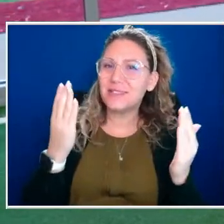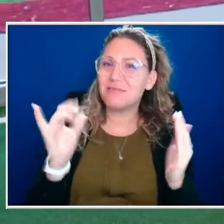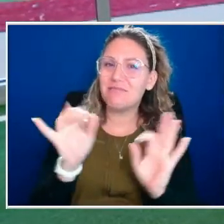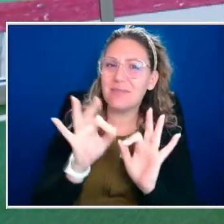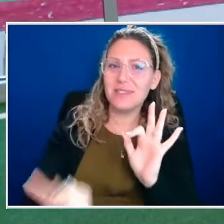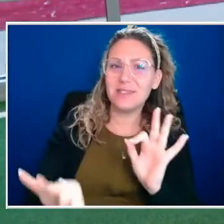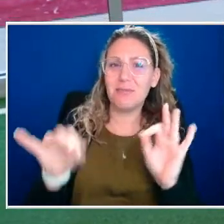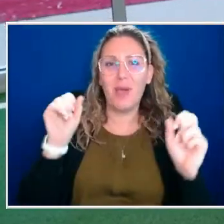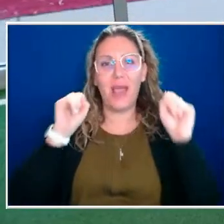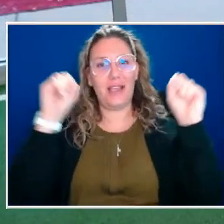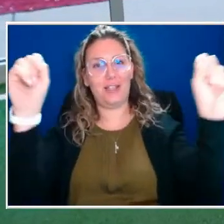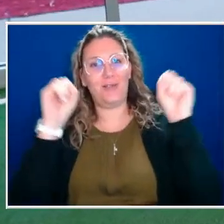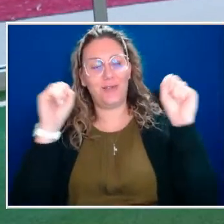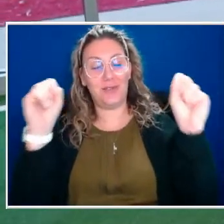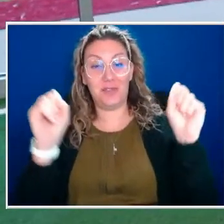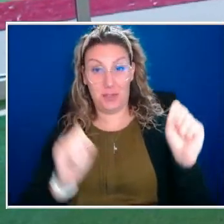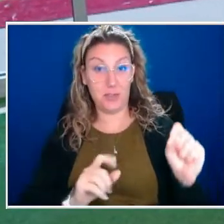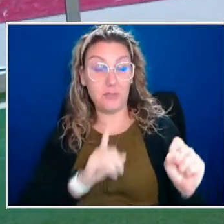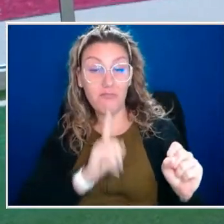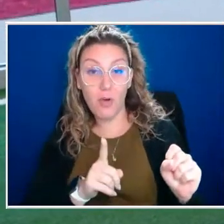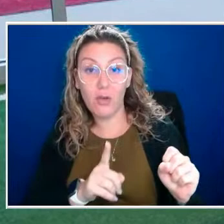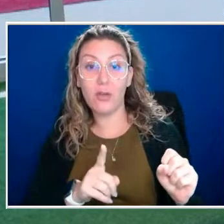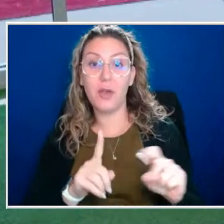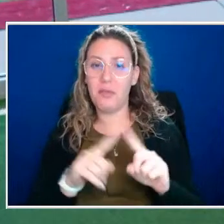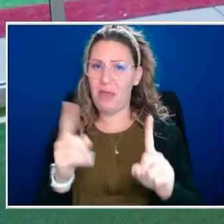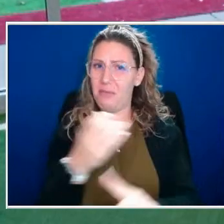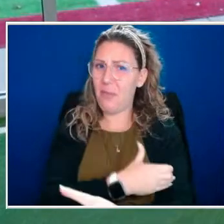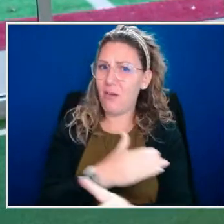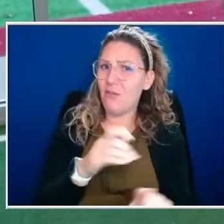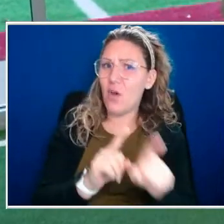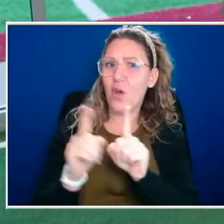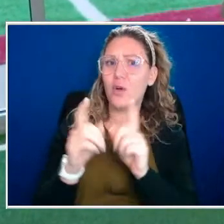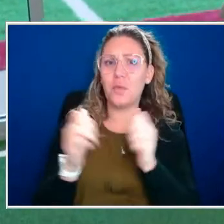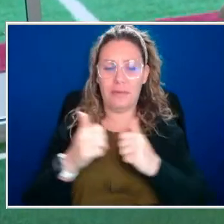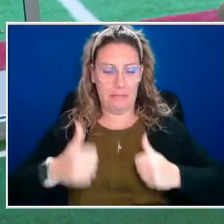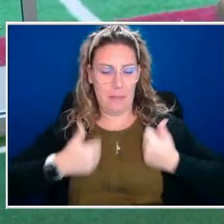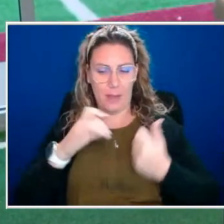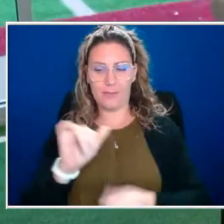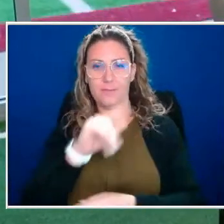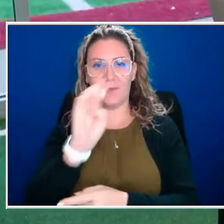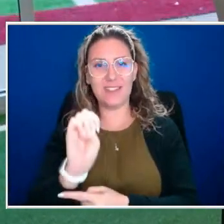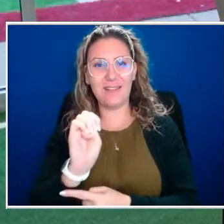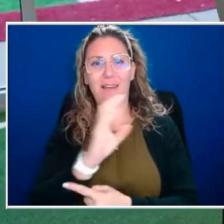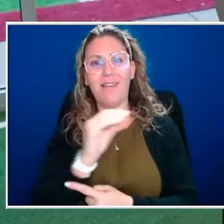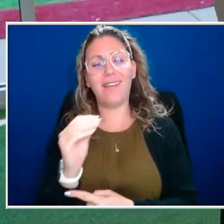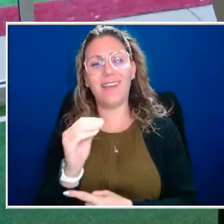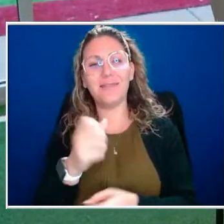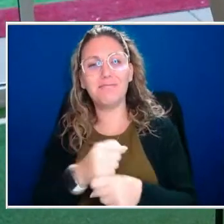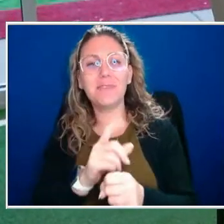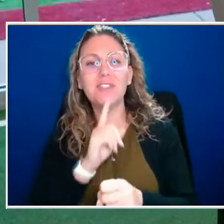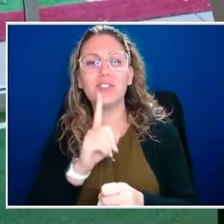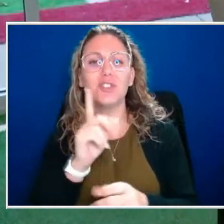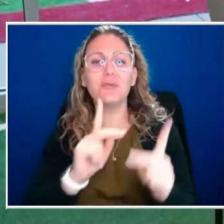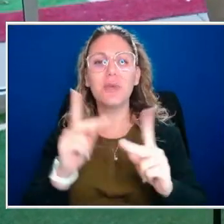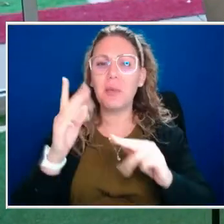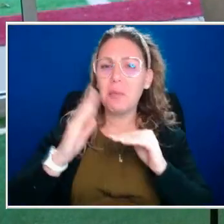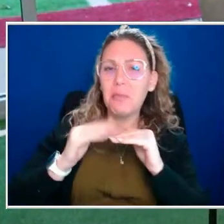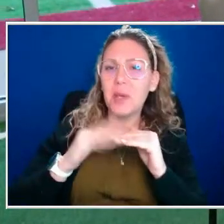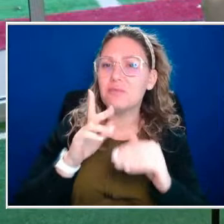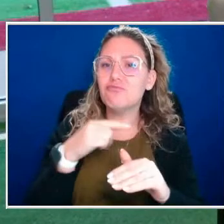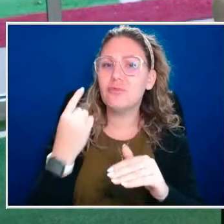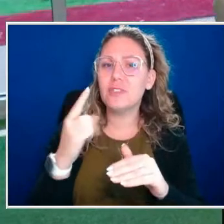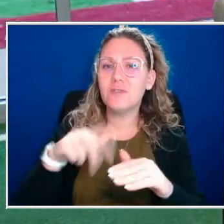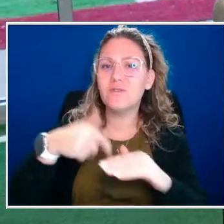are, but so powerful in helping with lifestyle and making sure people minimize their risks for falling. Yeah,